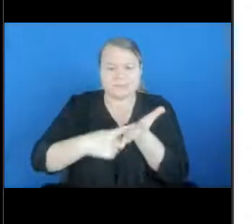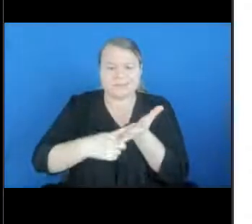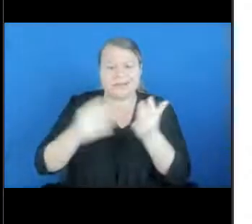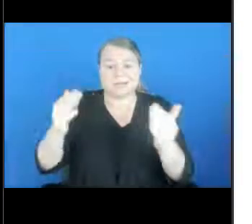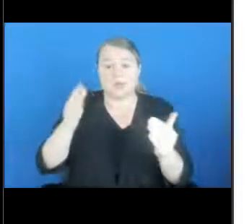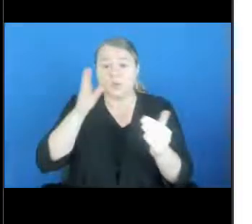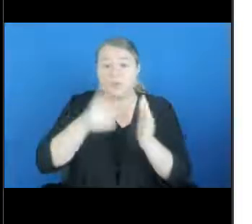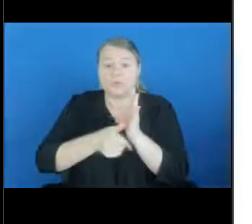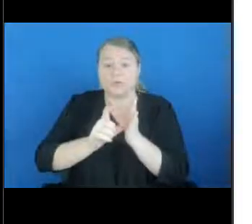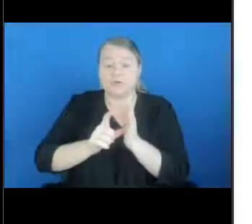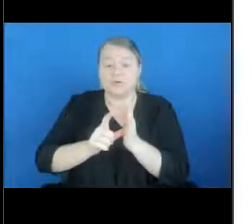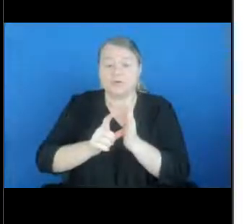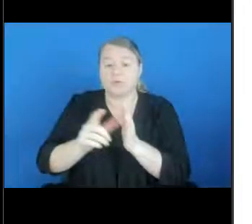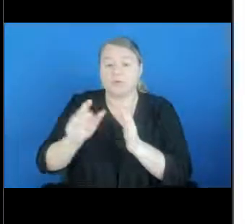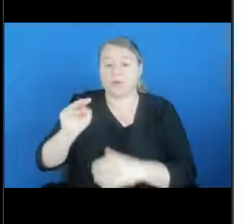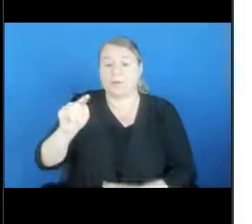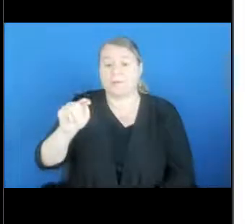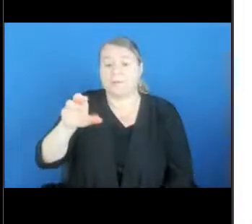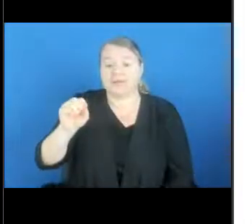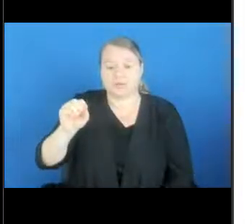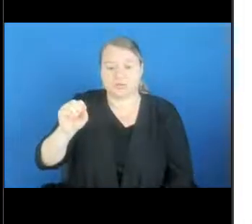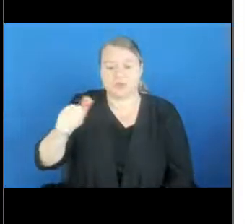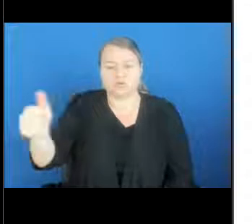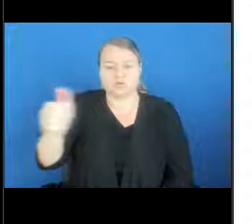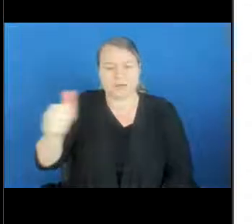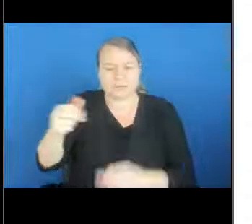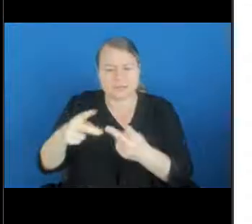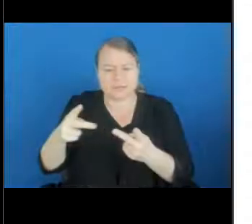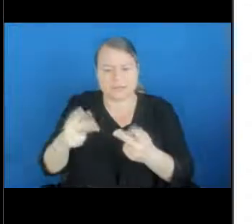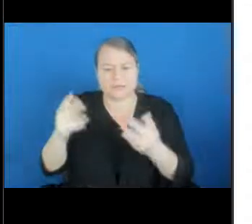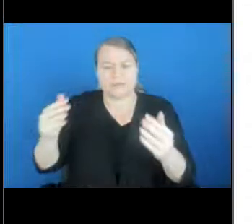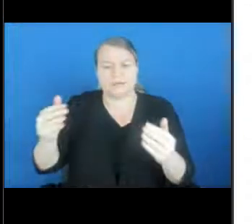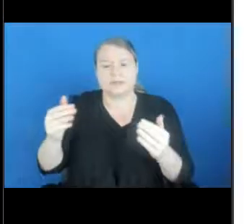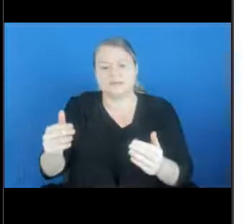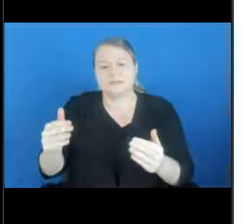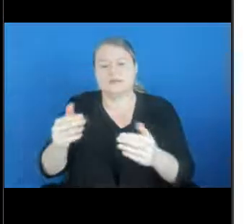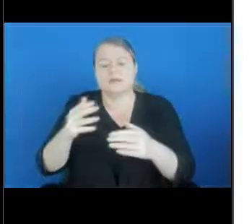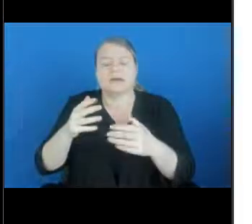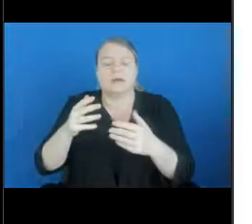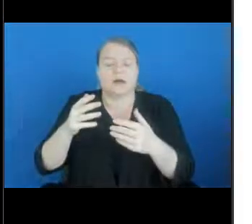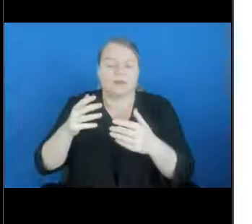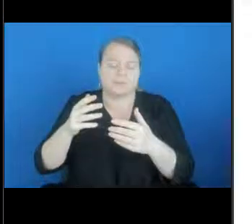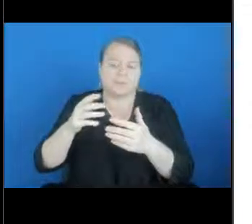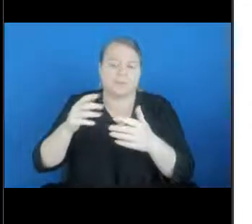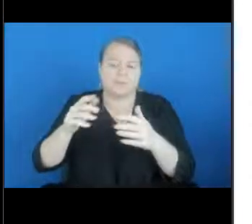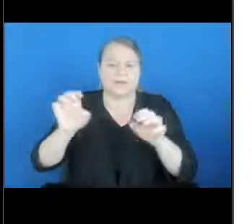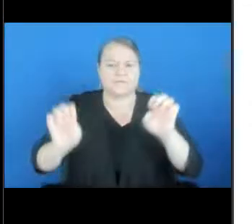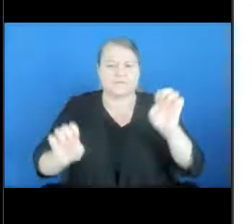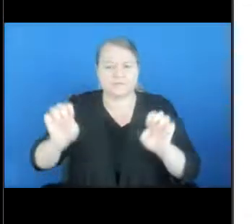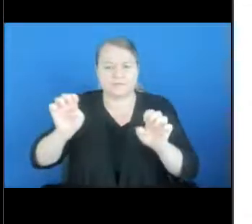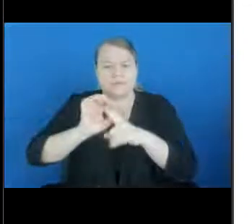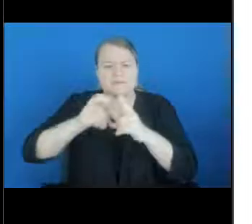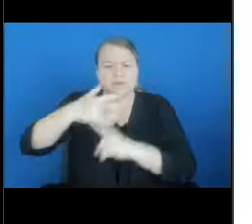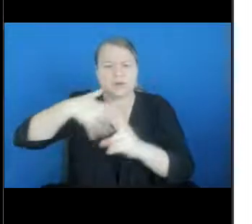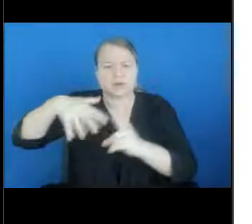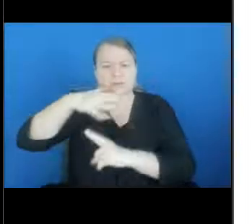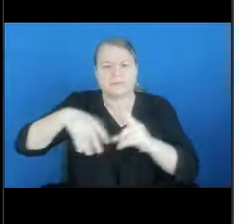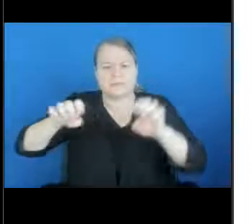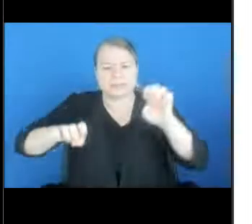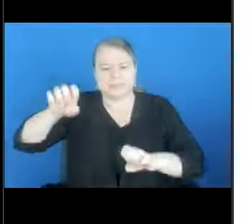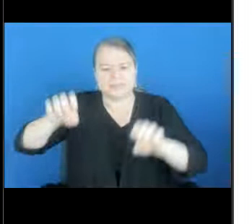transit facilities. We'll step through the environmental assessment that was completed as part of the National Environmental Policy Act, or